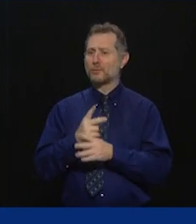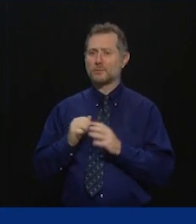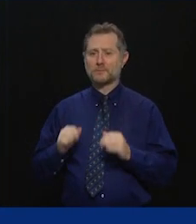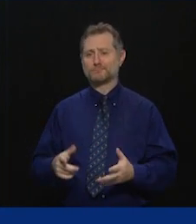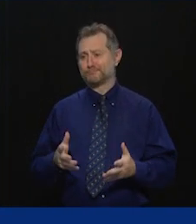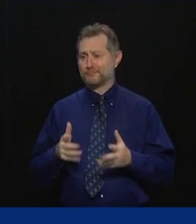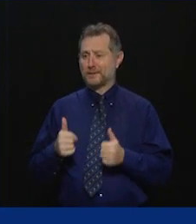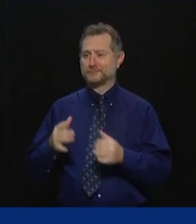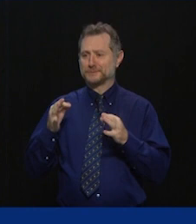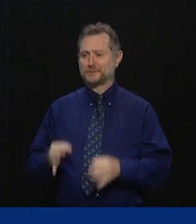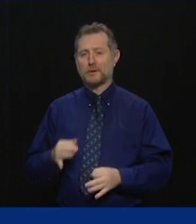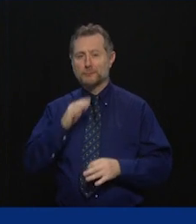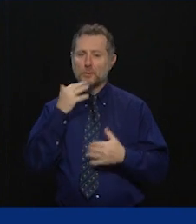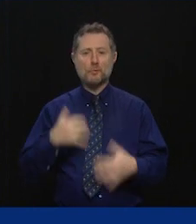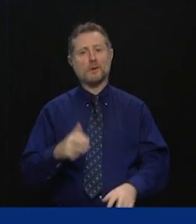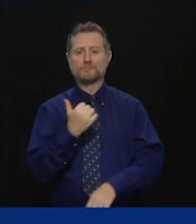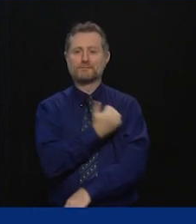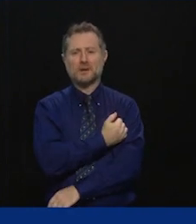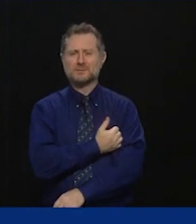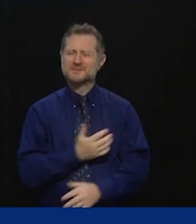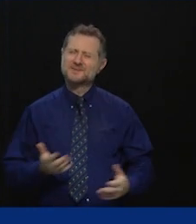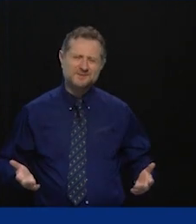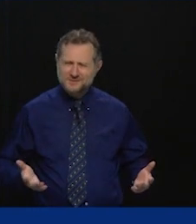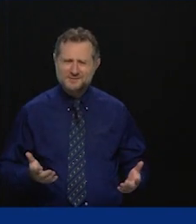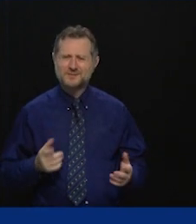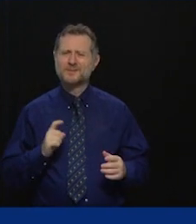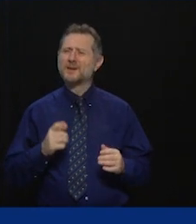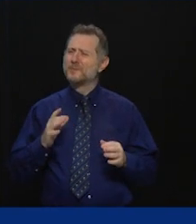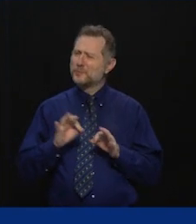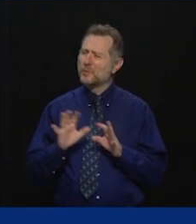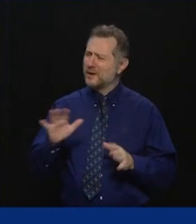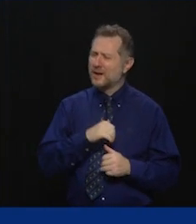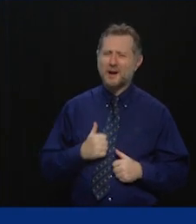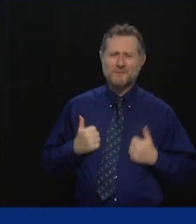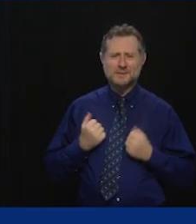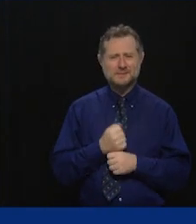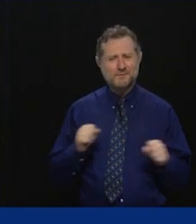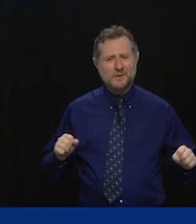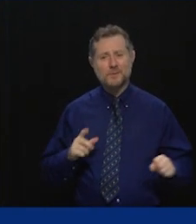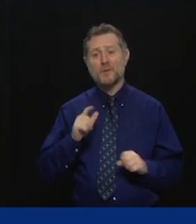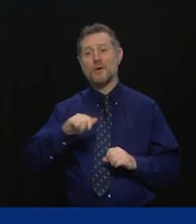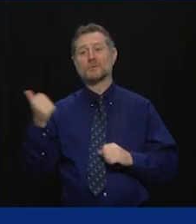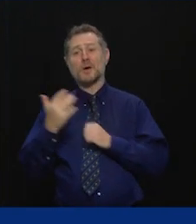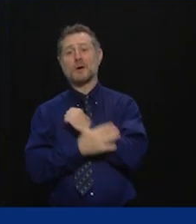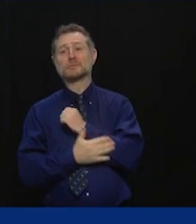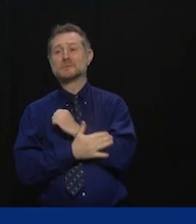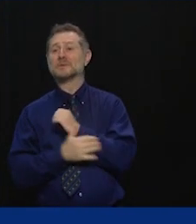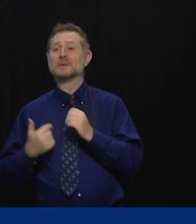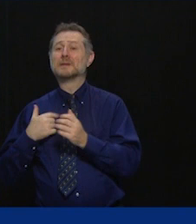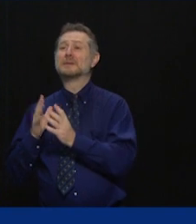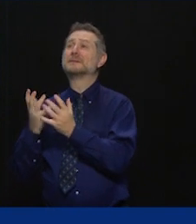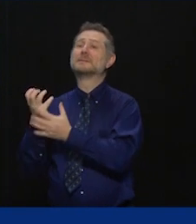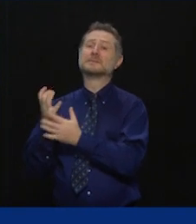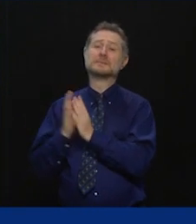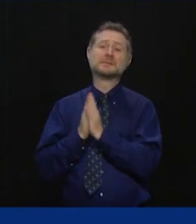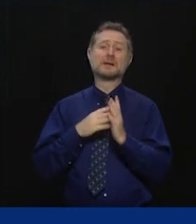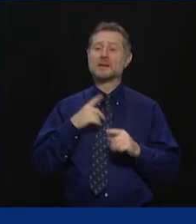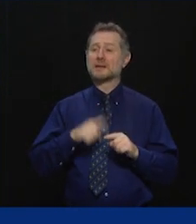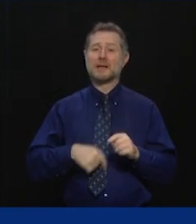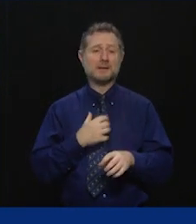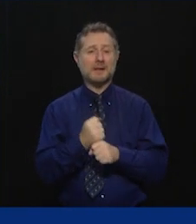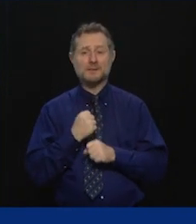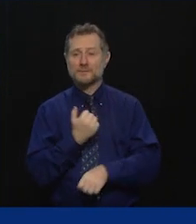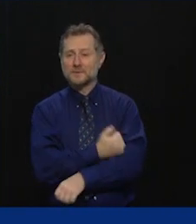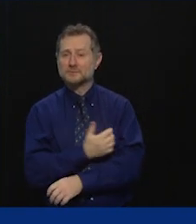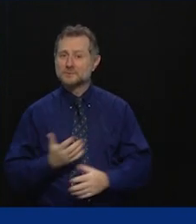vaccine that in other parts of the world people are clamoring for. We have it here, and shame on us if we don't take advantage of it. With that, I think we'll take a couple